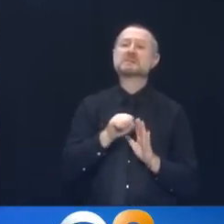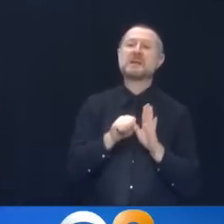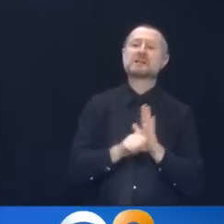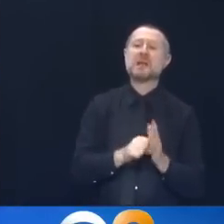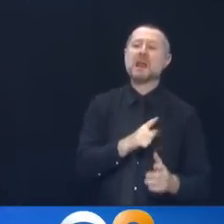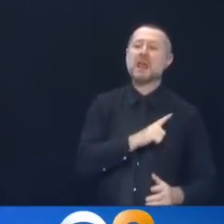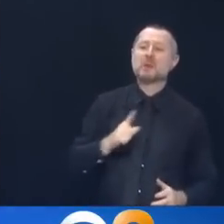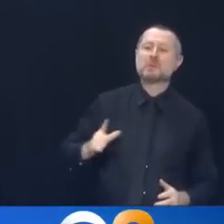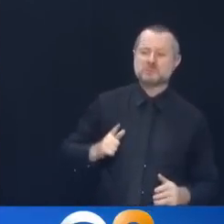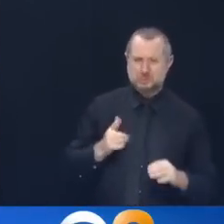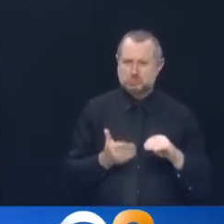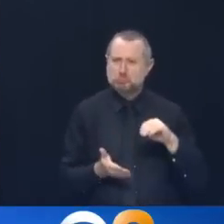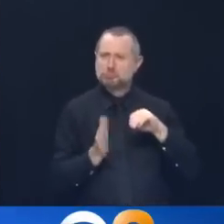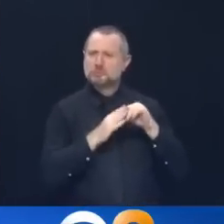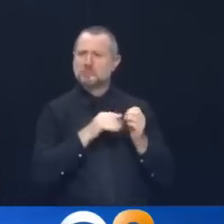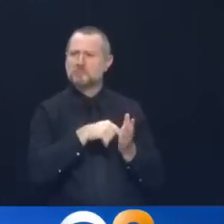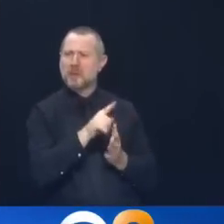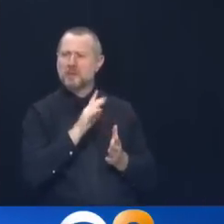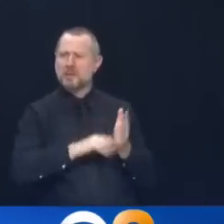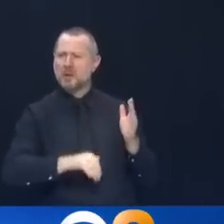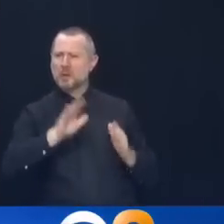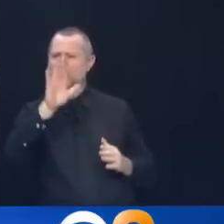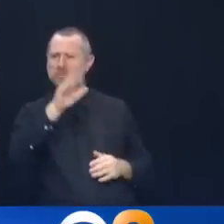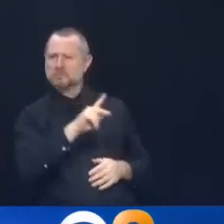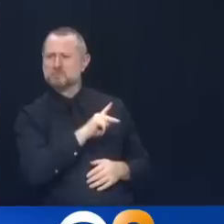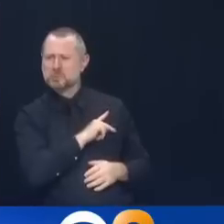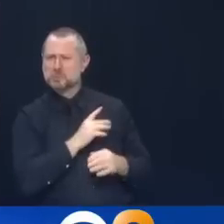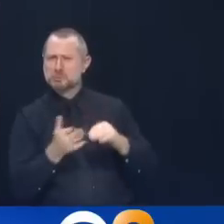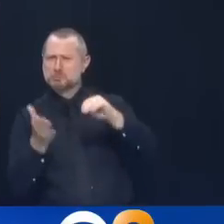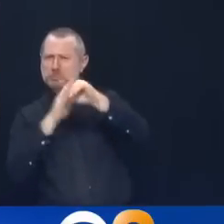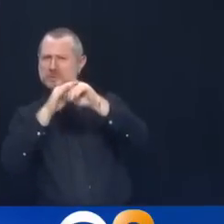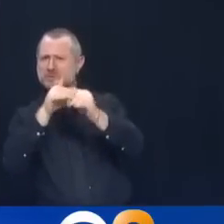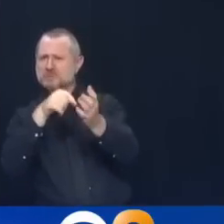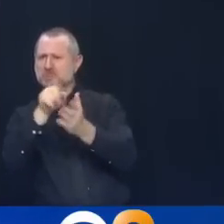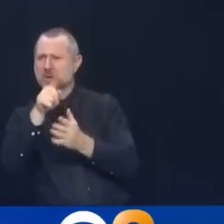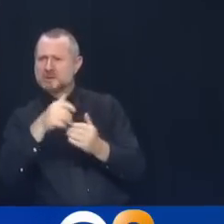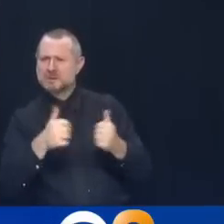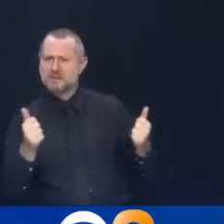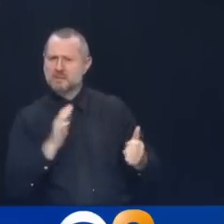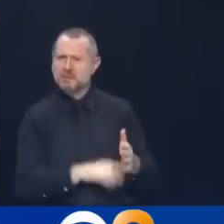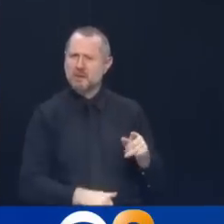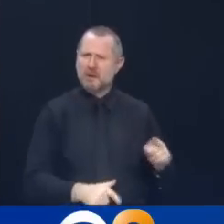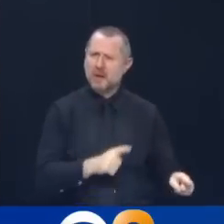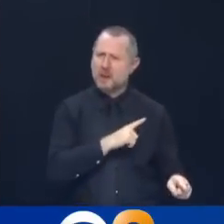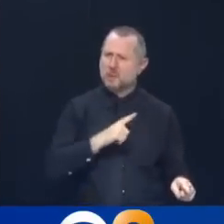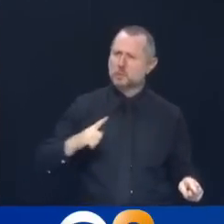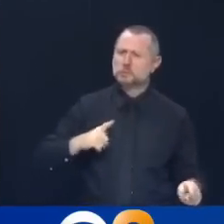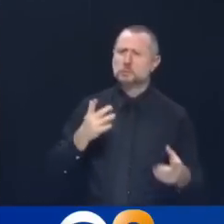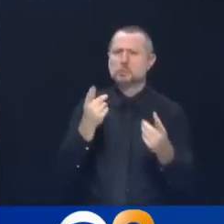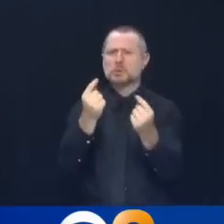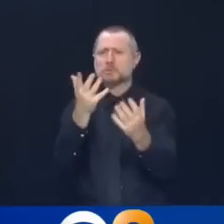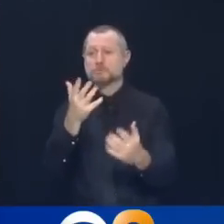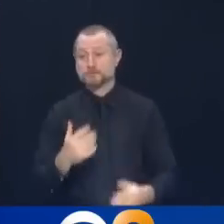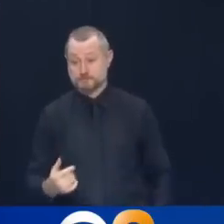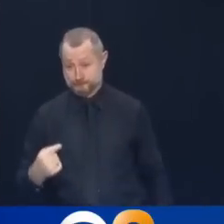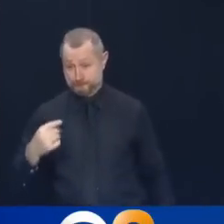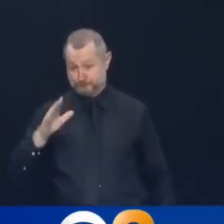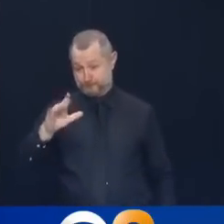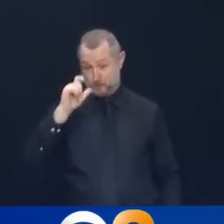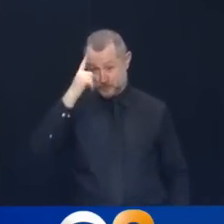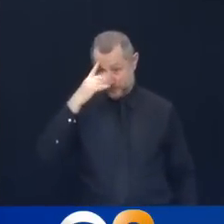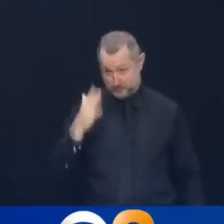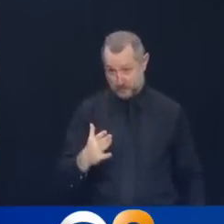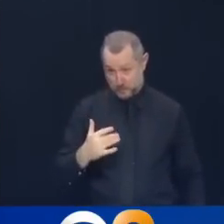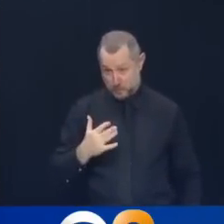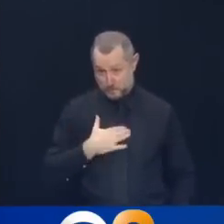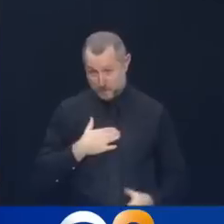of separate and apart from that. What's the status of your pay raise going into effect for 2020? I'm going to give my pay raise to you because I think you